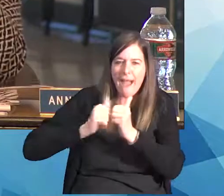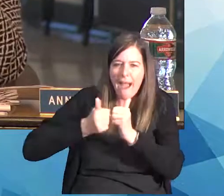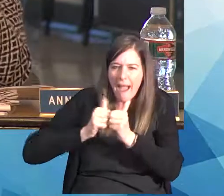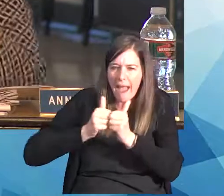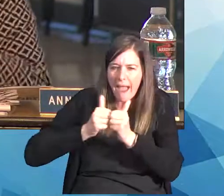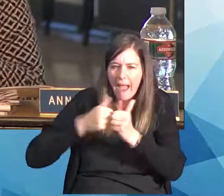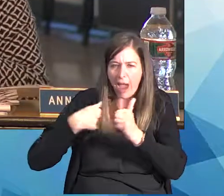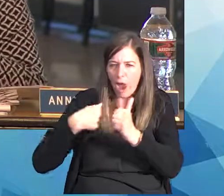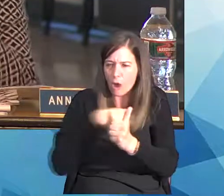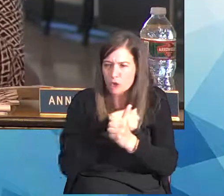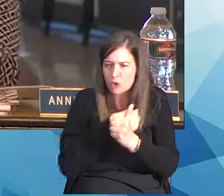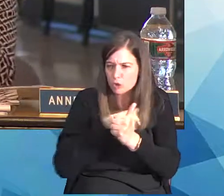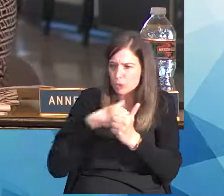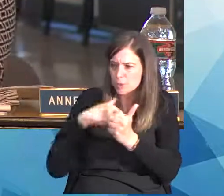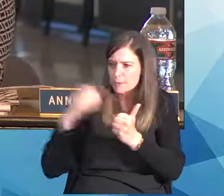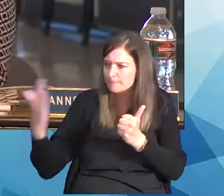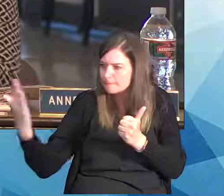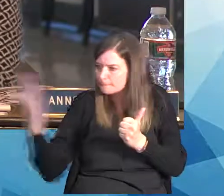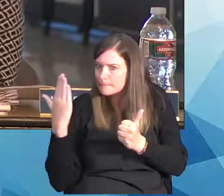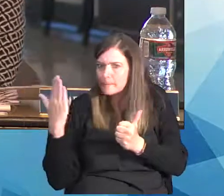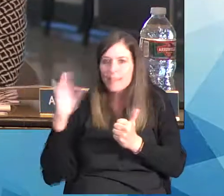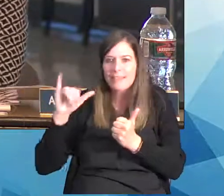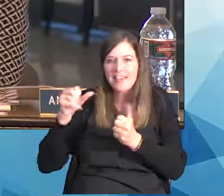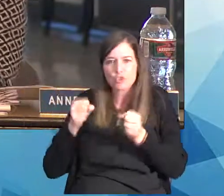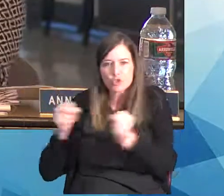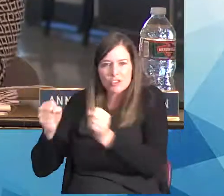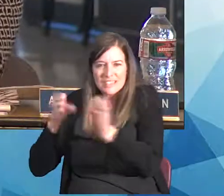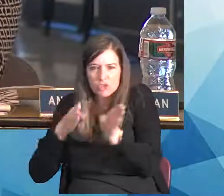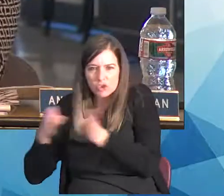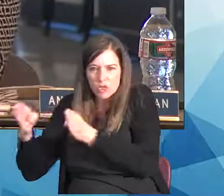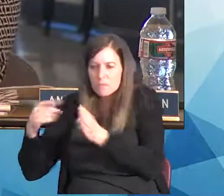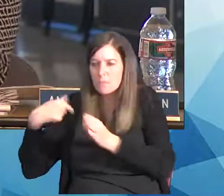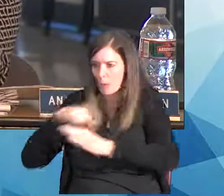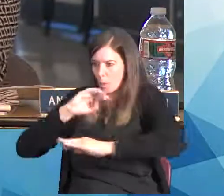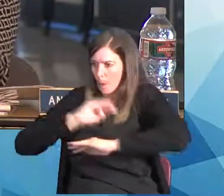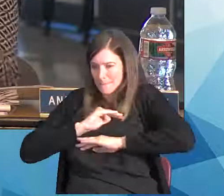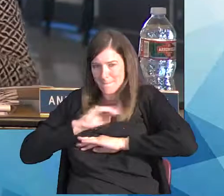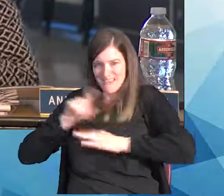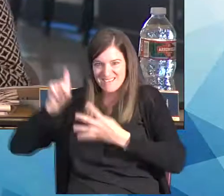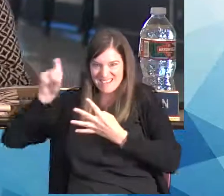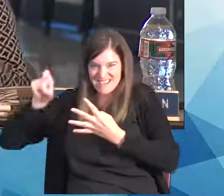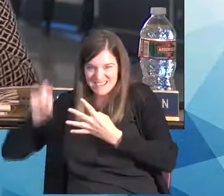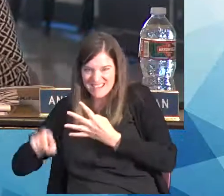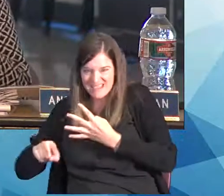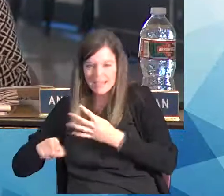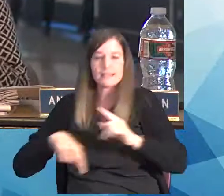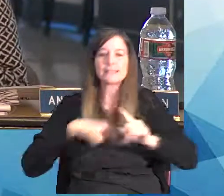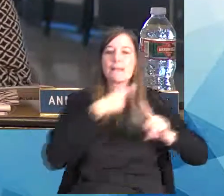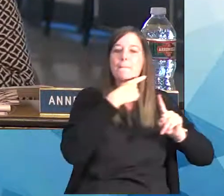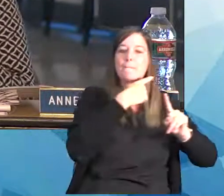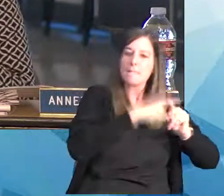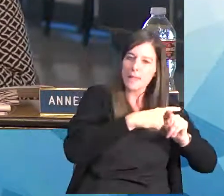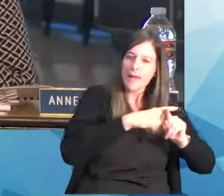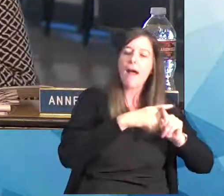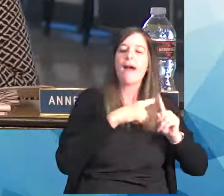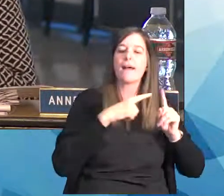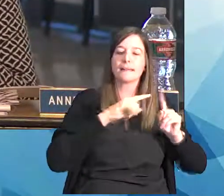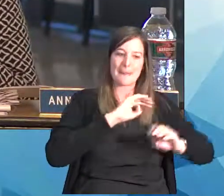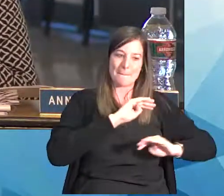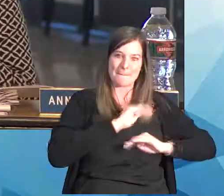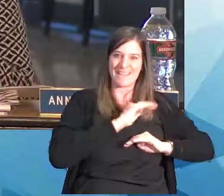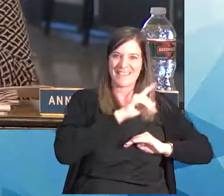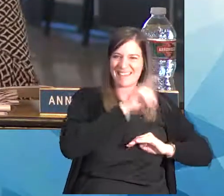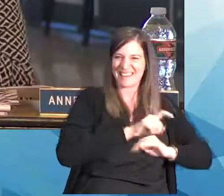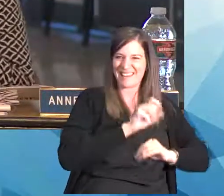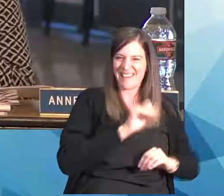and meet the needs of the agency with the resources that we have. And one